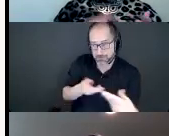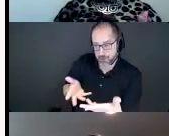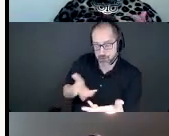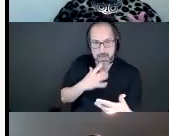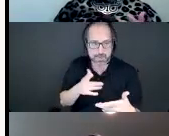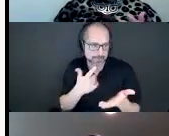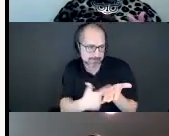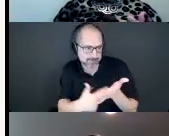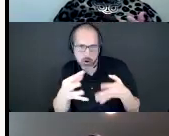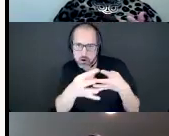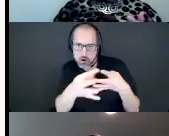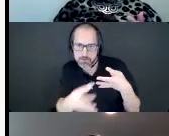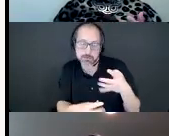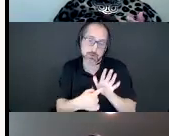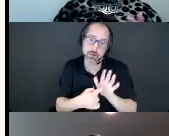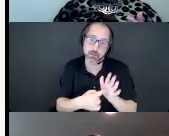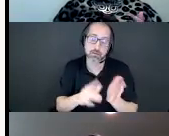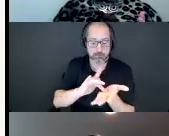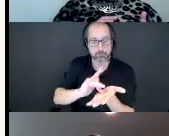such as using pharmacotherapy.